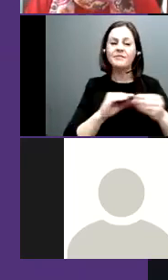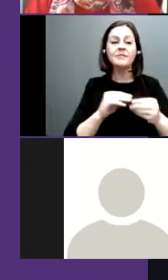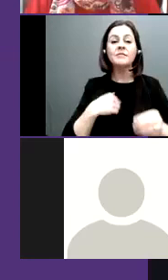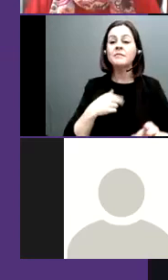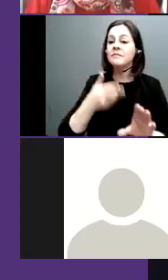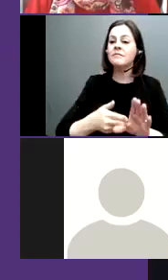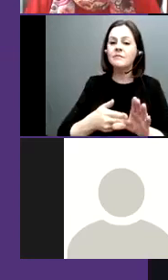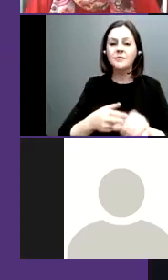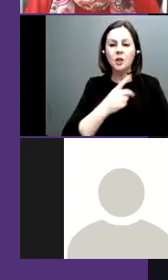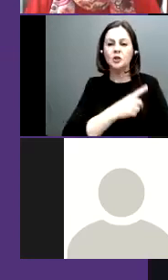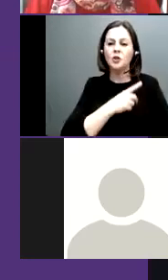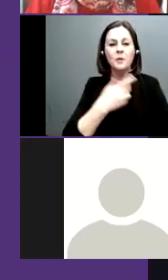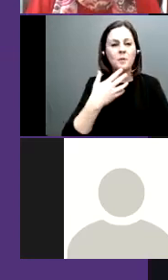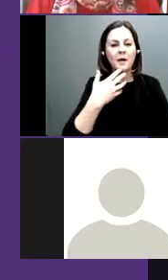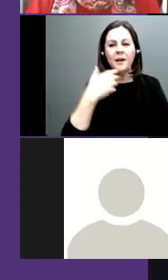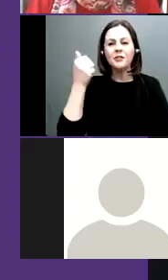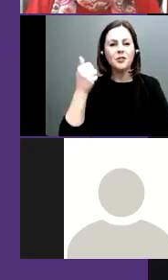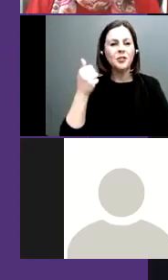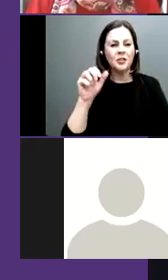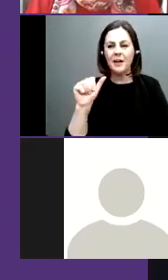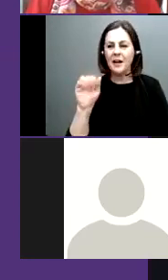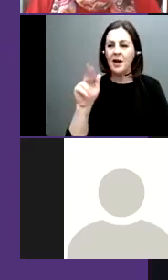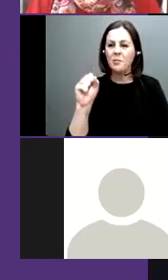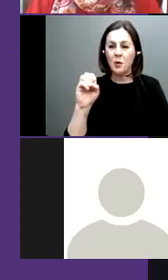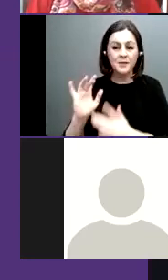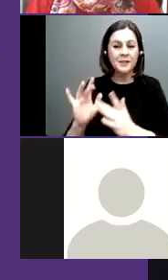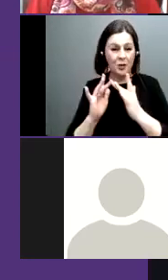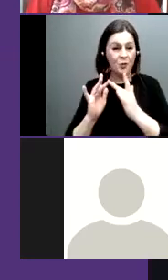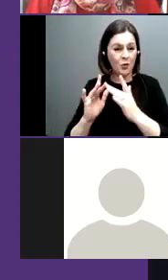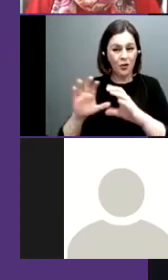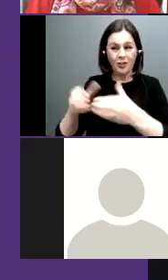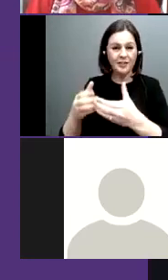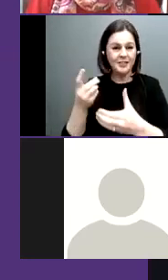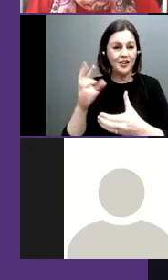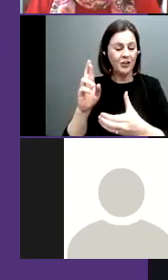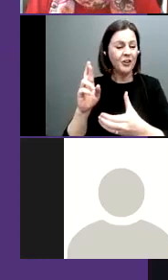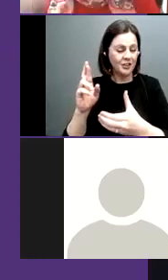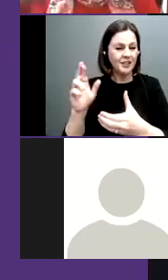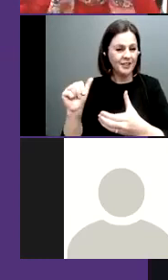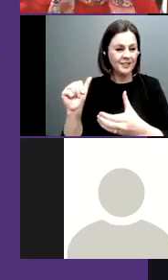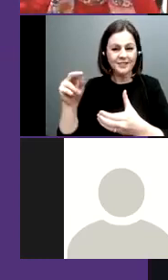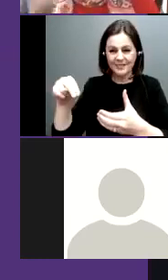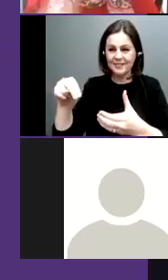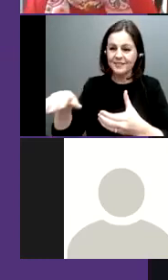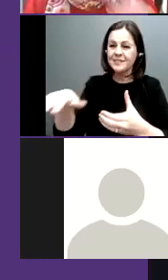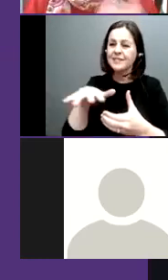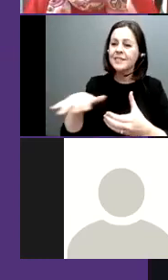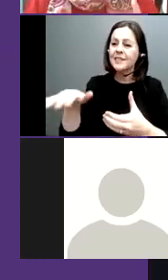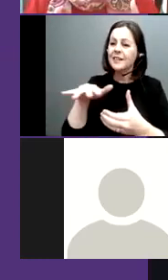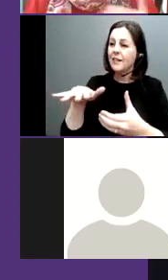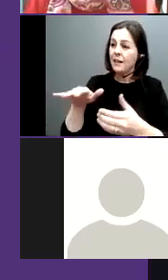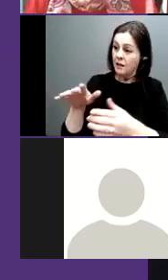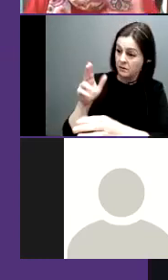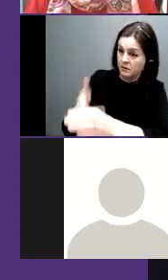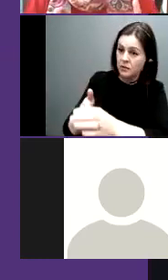of the reasons that I wanted to sit on this network and to be a part of this important network is because these are the folks who are